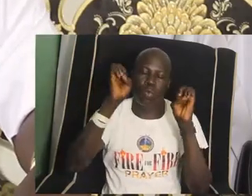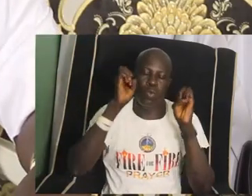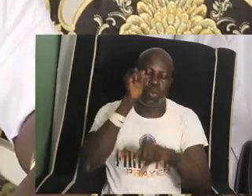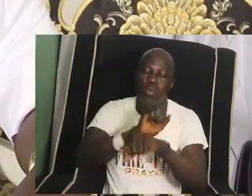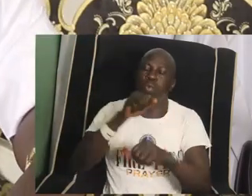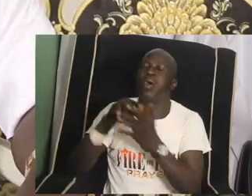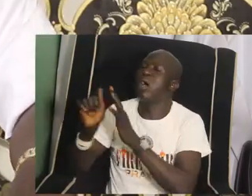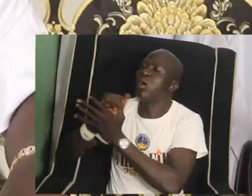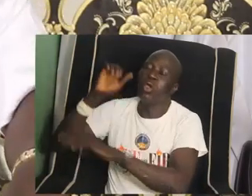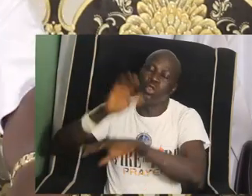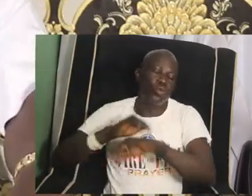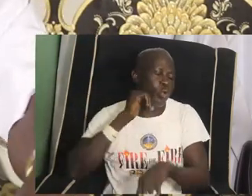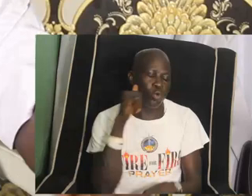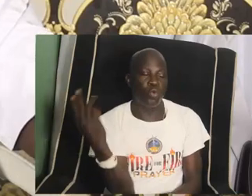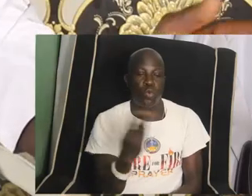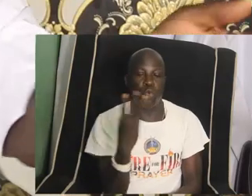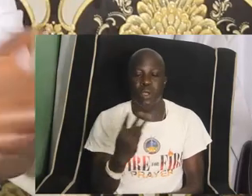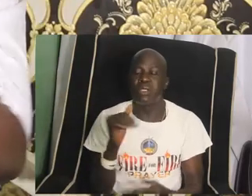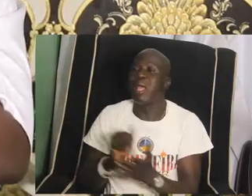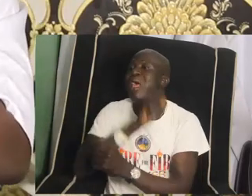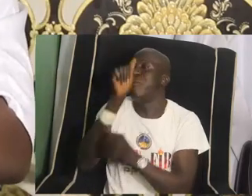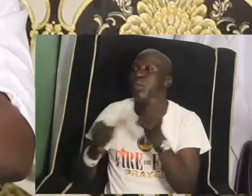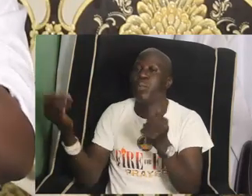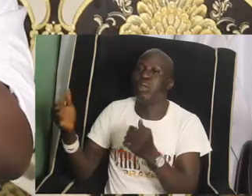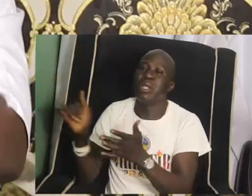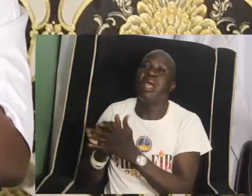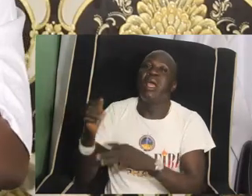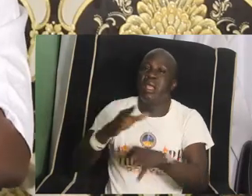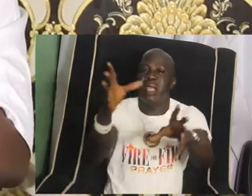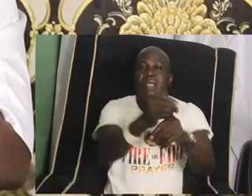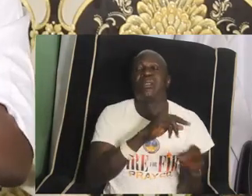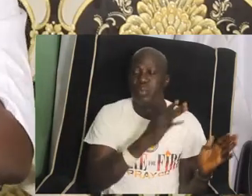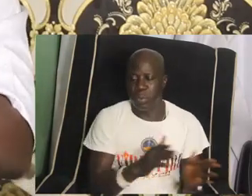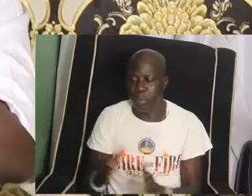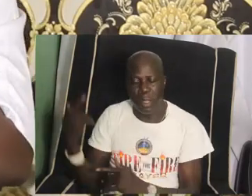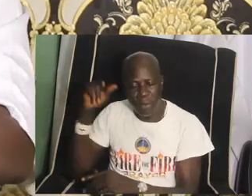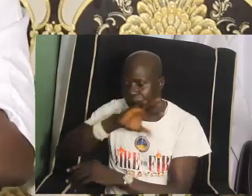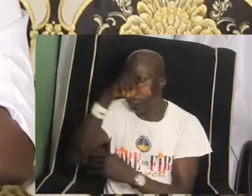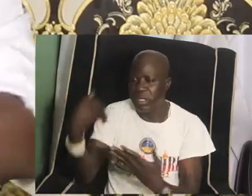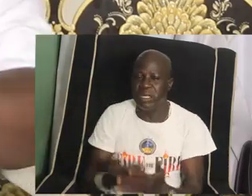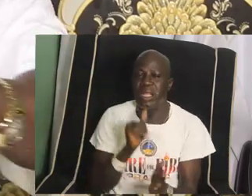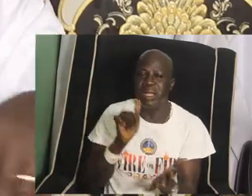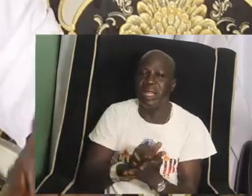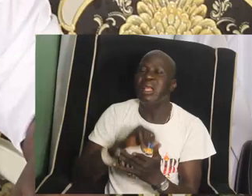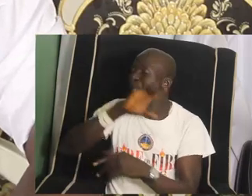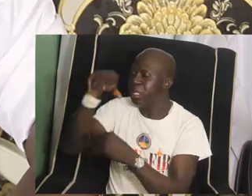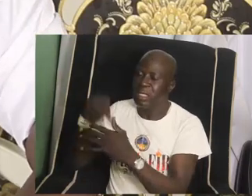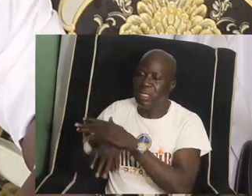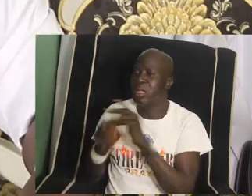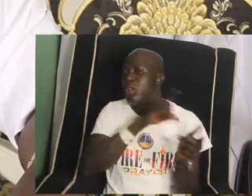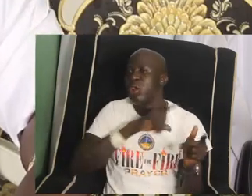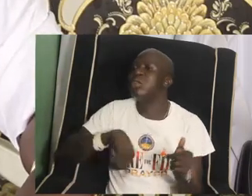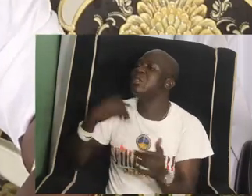on that Wednesday. Tomorrow Wednesday. Everybody get ready. Get prepared for this.